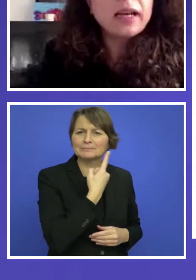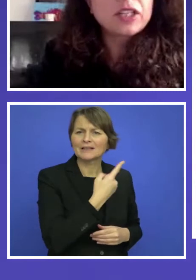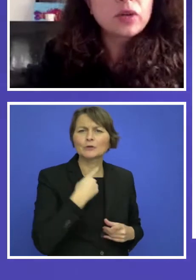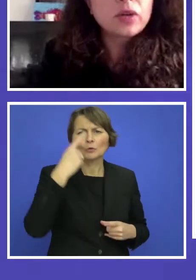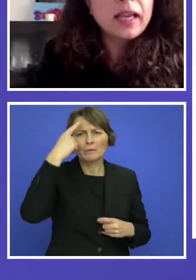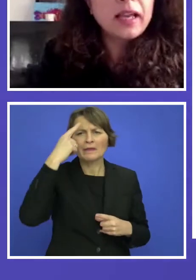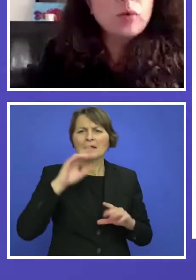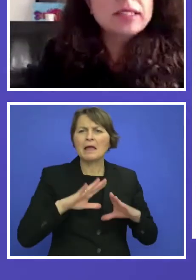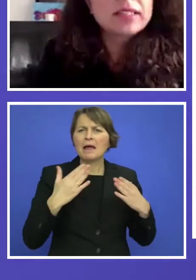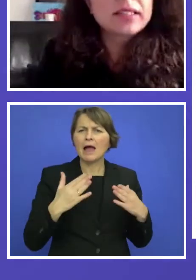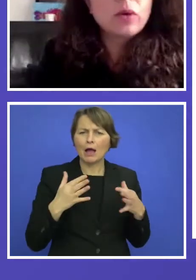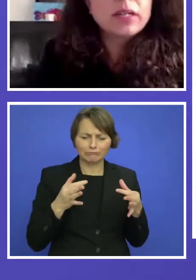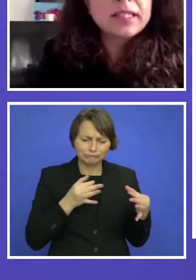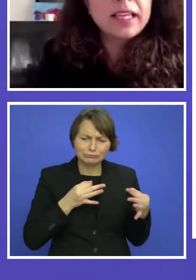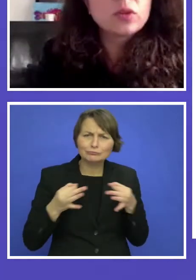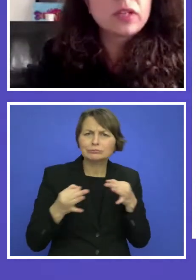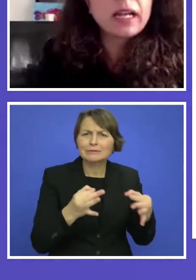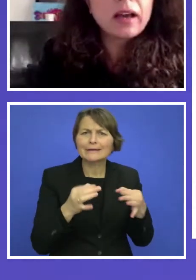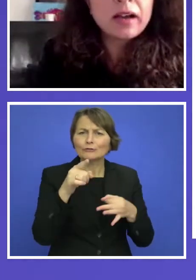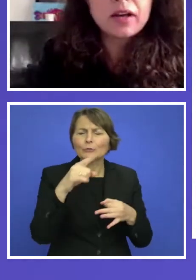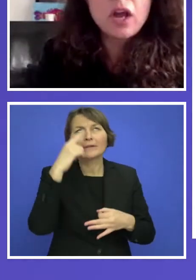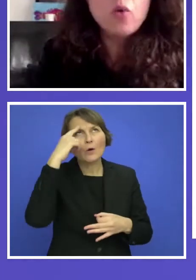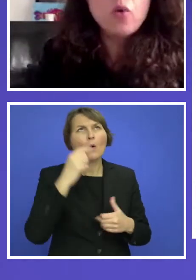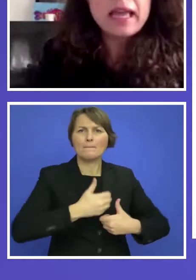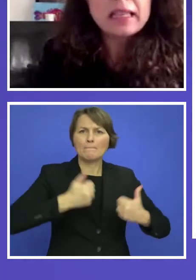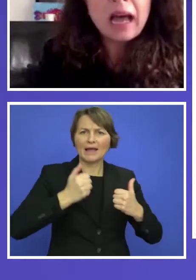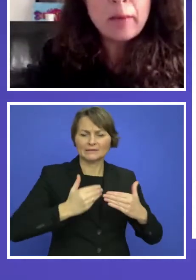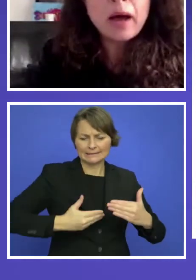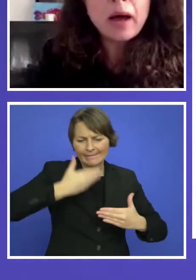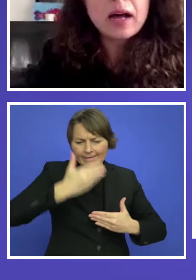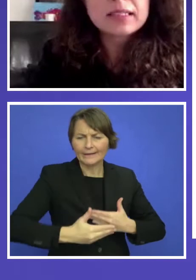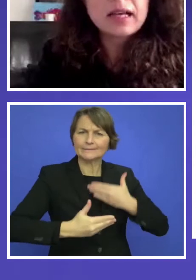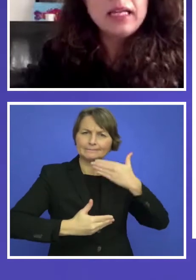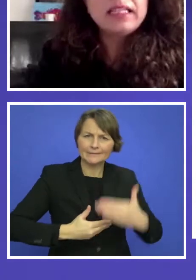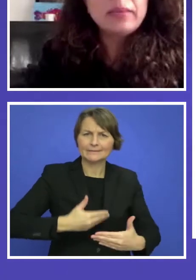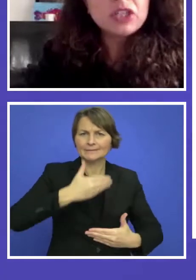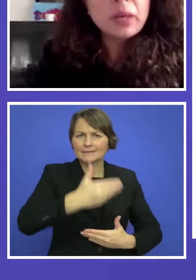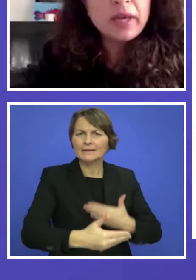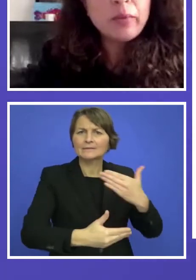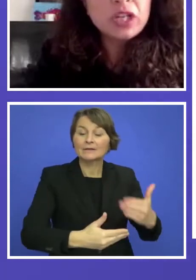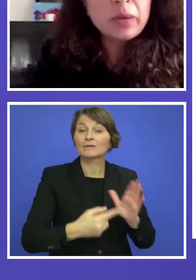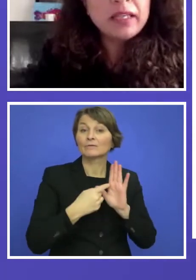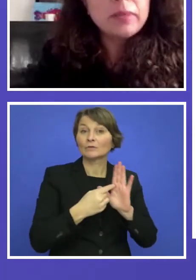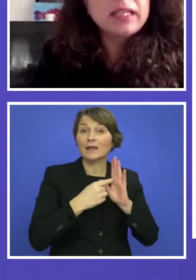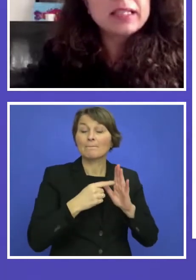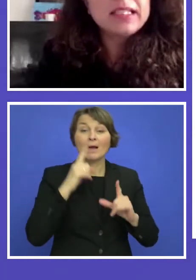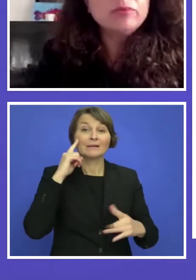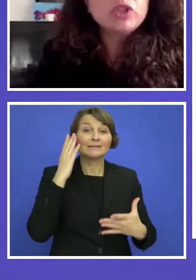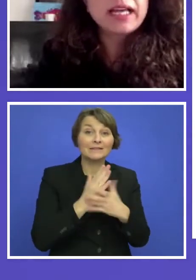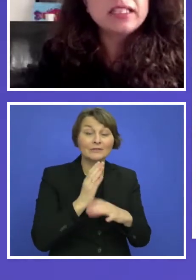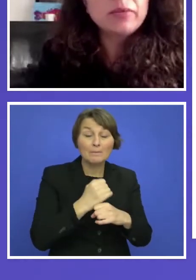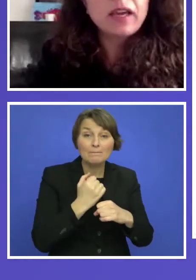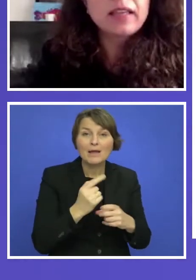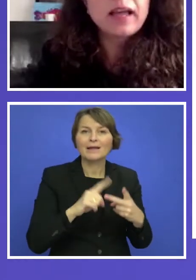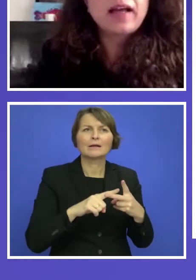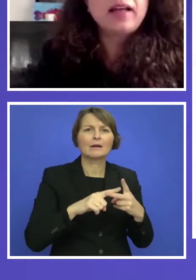the visions that you could suggest to the decision makers, partners, public and private institutions in